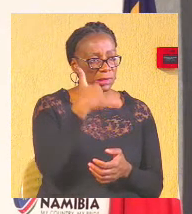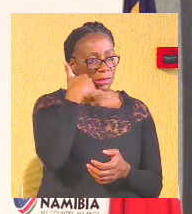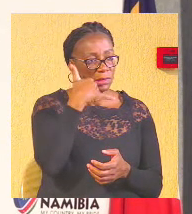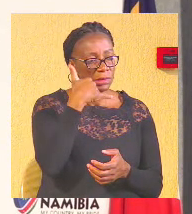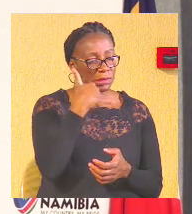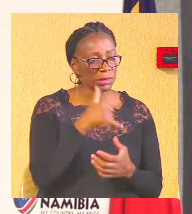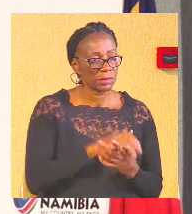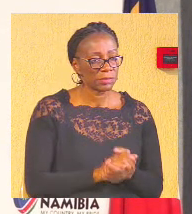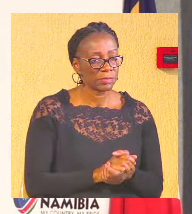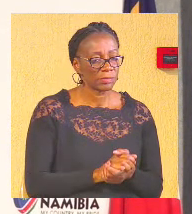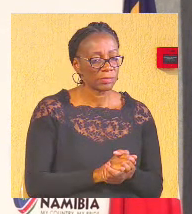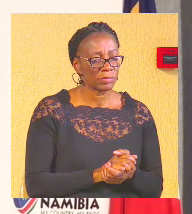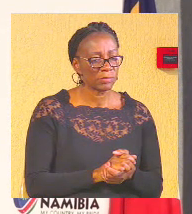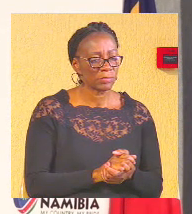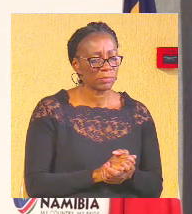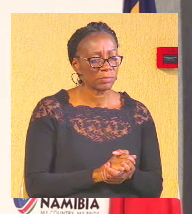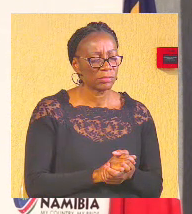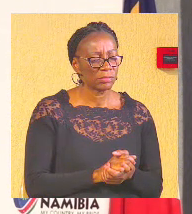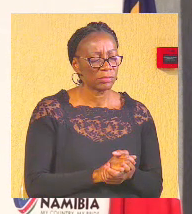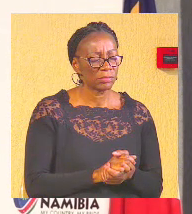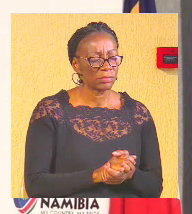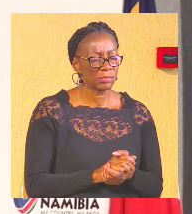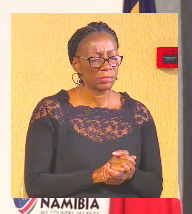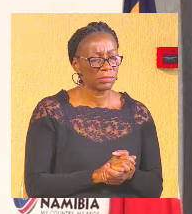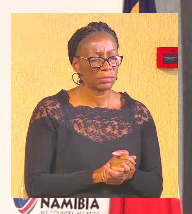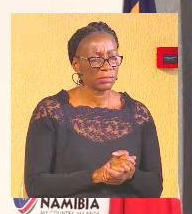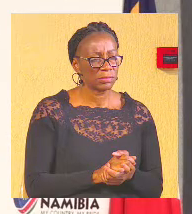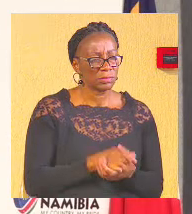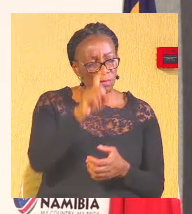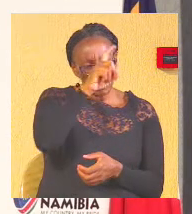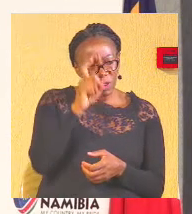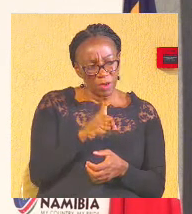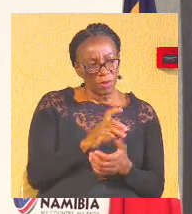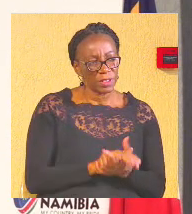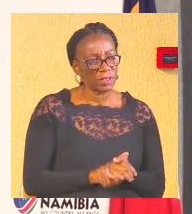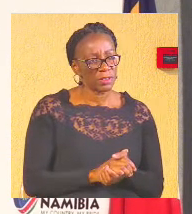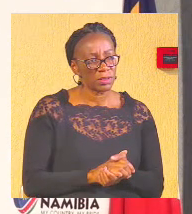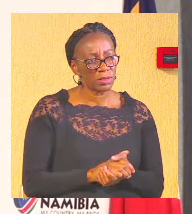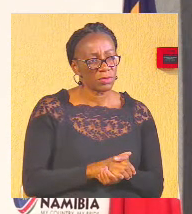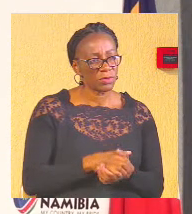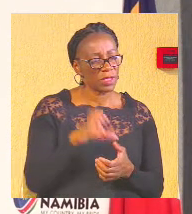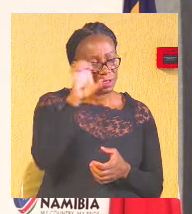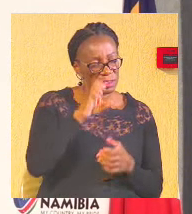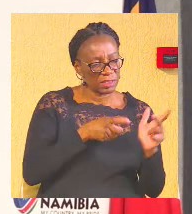good. How are you? I'm doing good. Just a question to the health director. Yes.